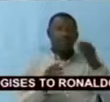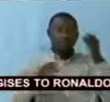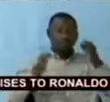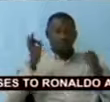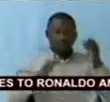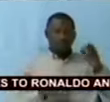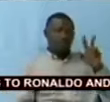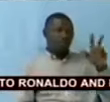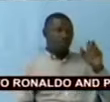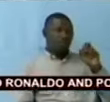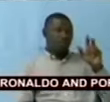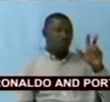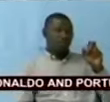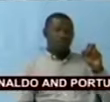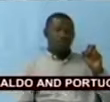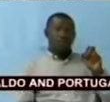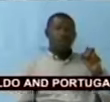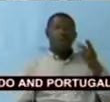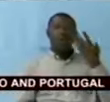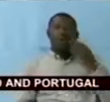whole scenario. And